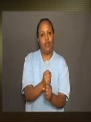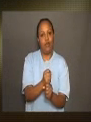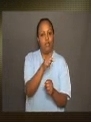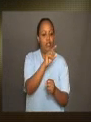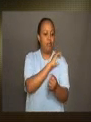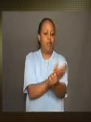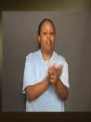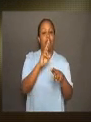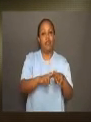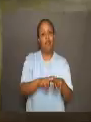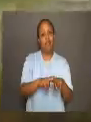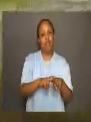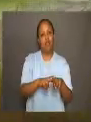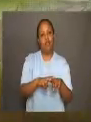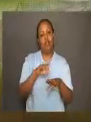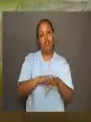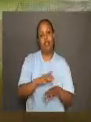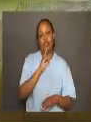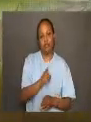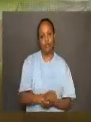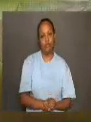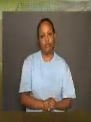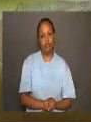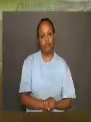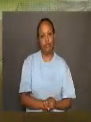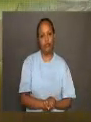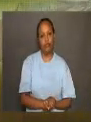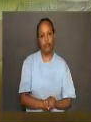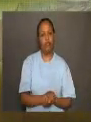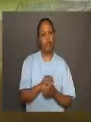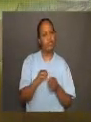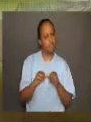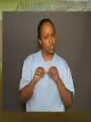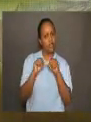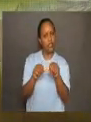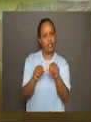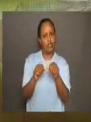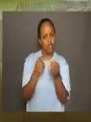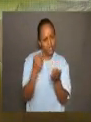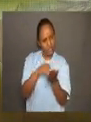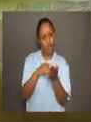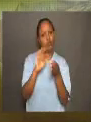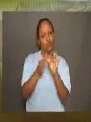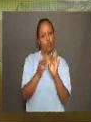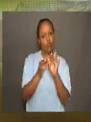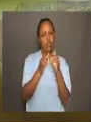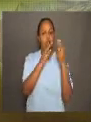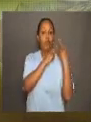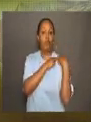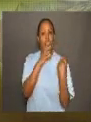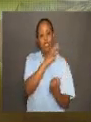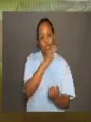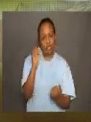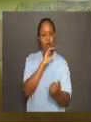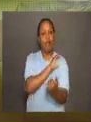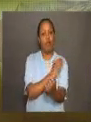holder desires. Let us continue to think about the meaning of authority